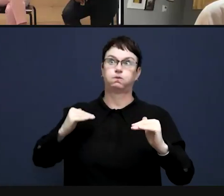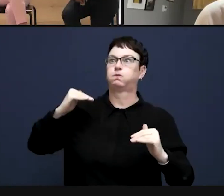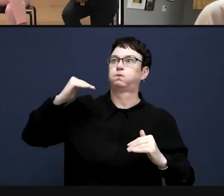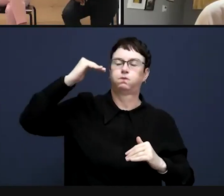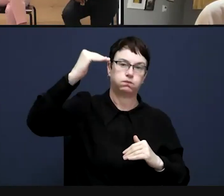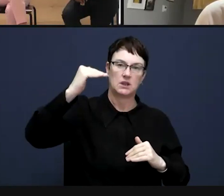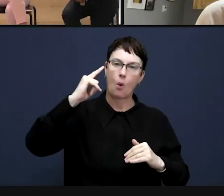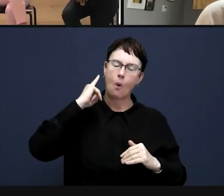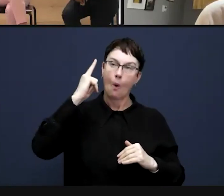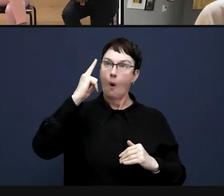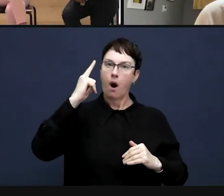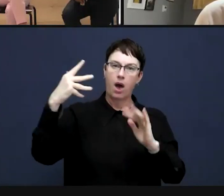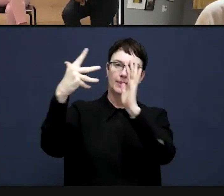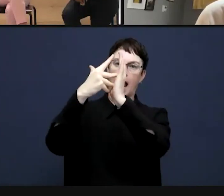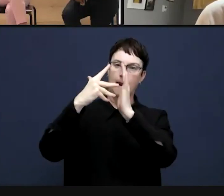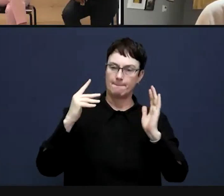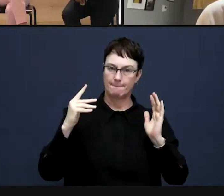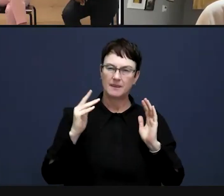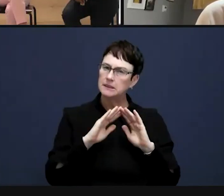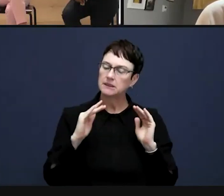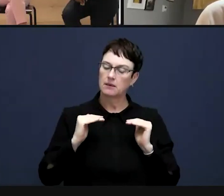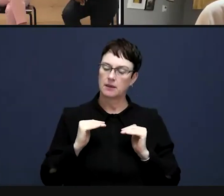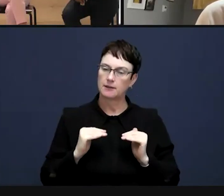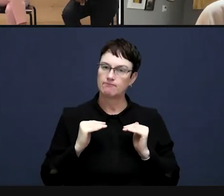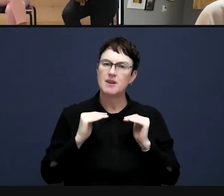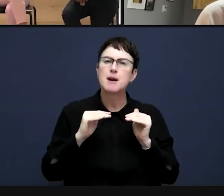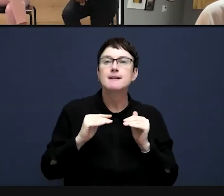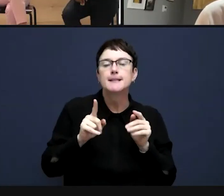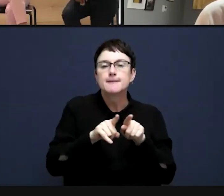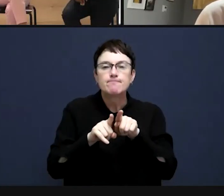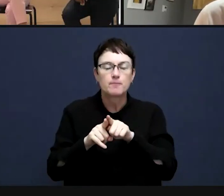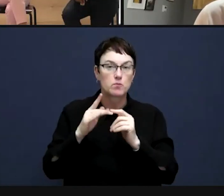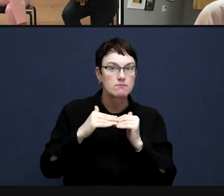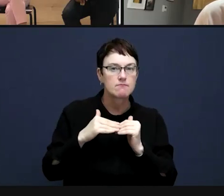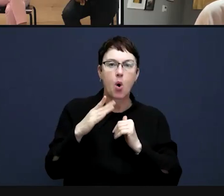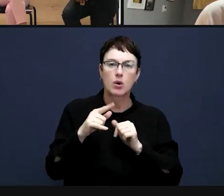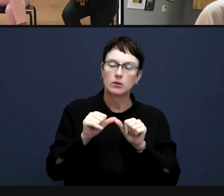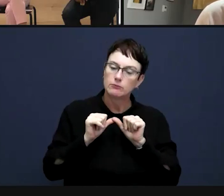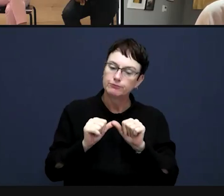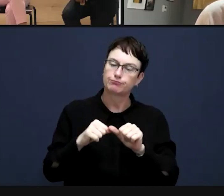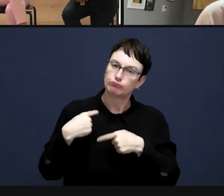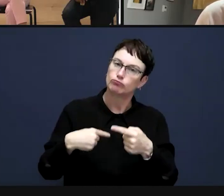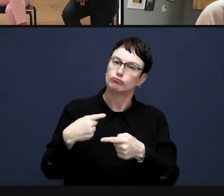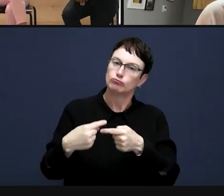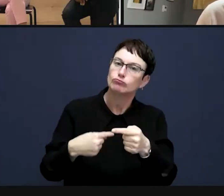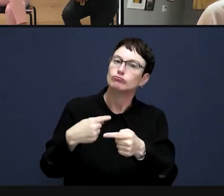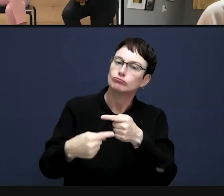concept, but it's more like continuous learning more than kind of professional certification. So that's the